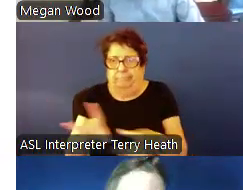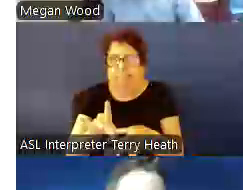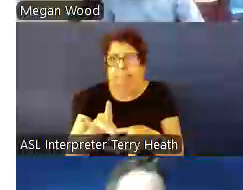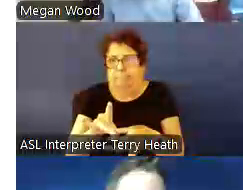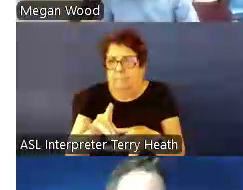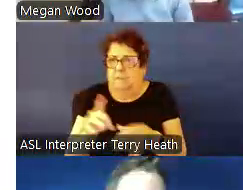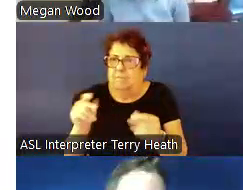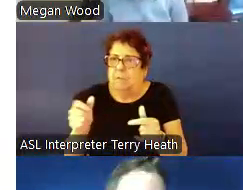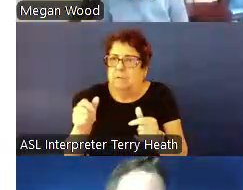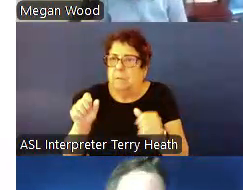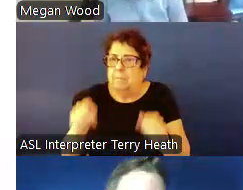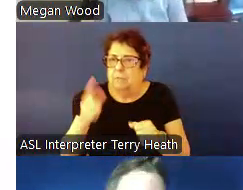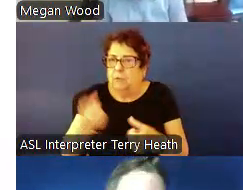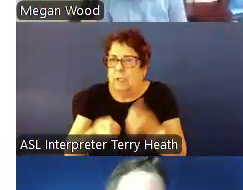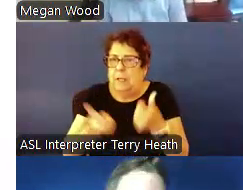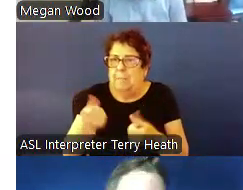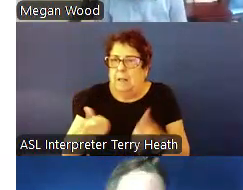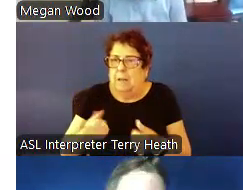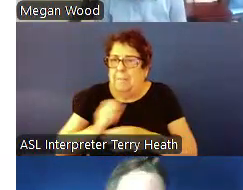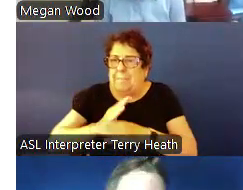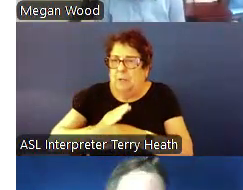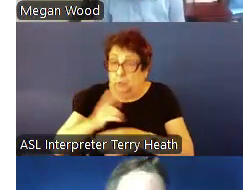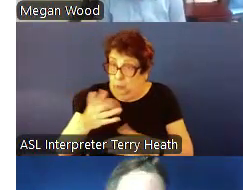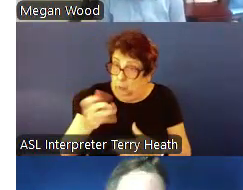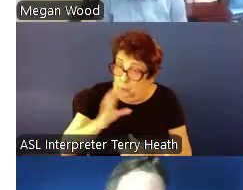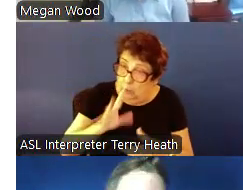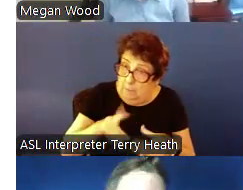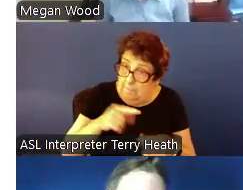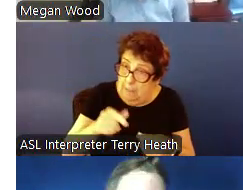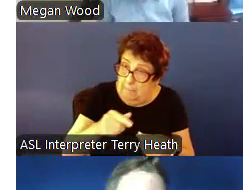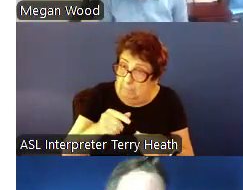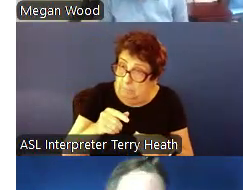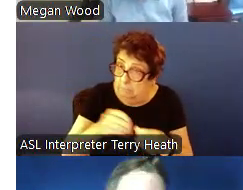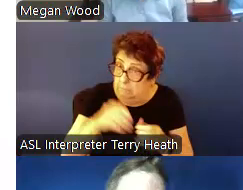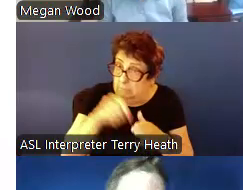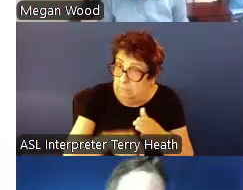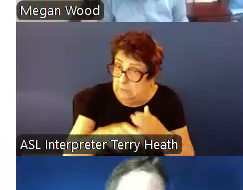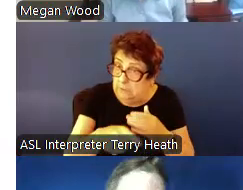Annette, do you want to speak any more to this slide? Yeah, I just think probably